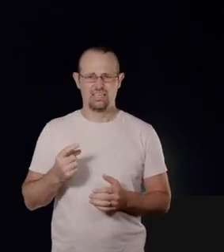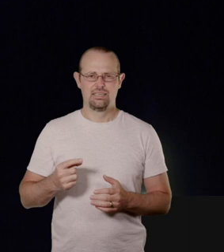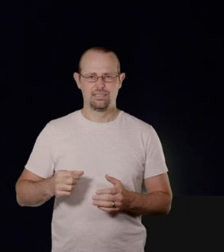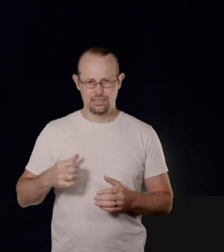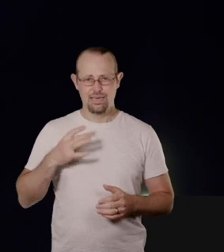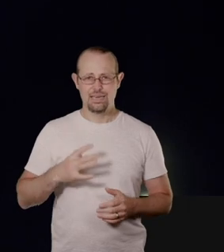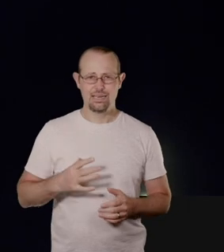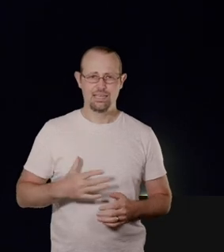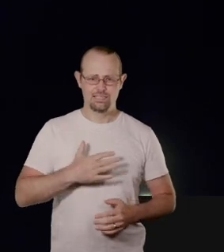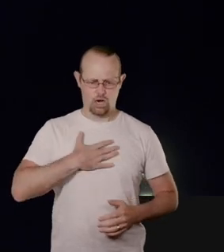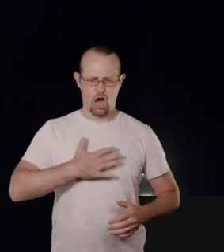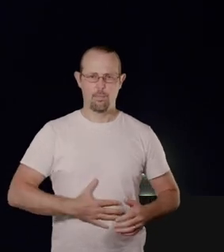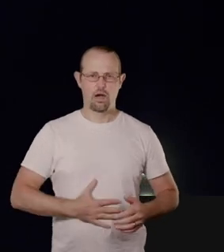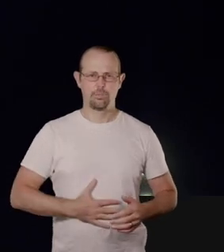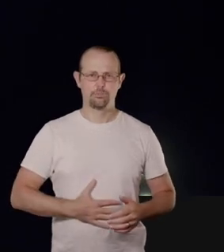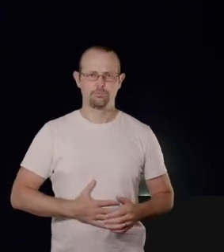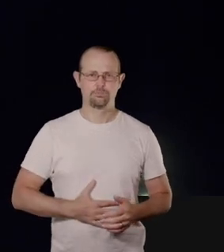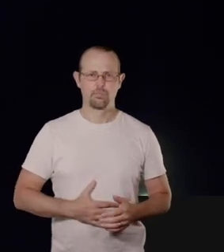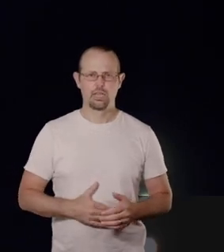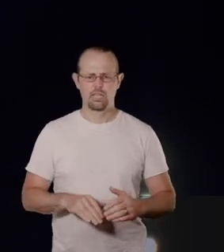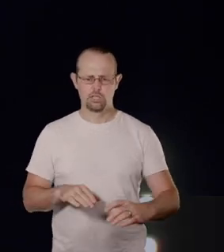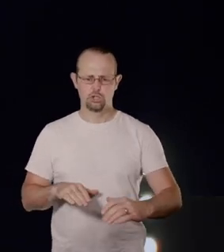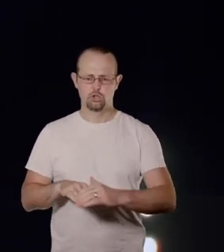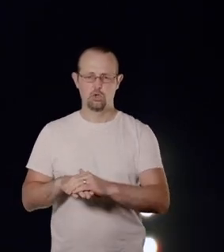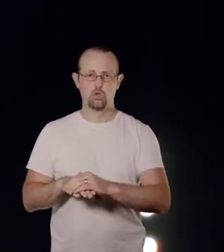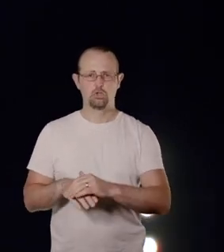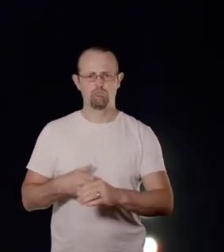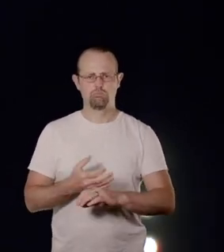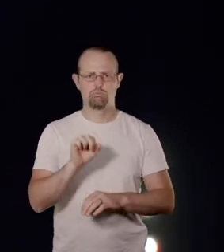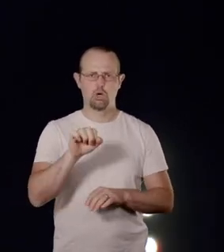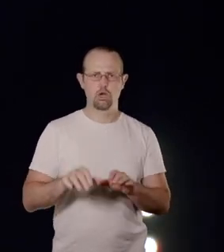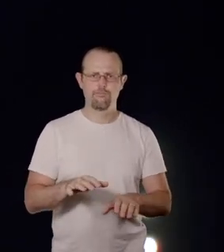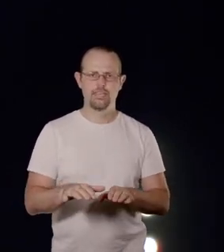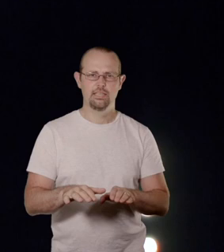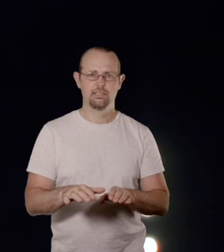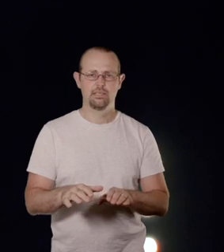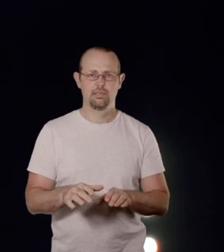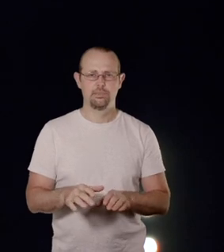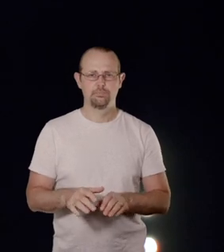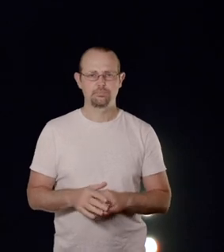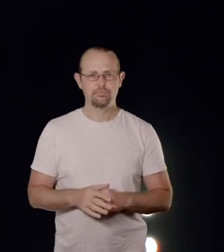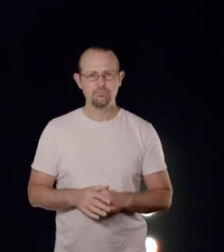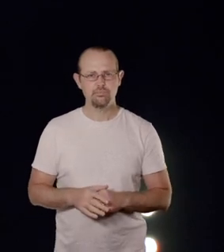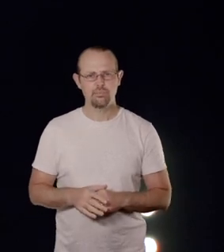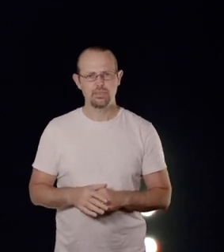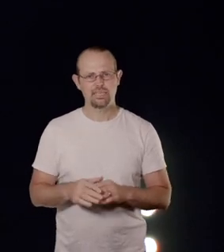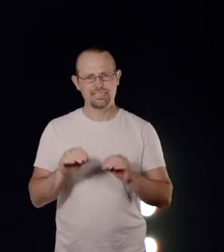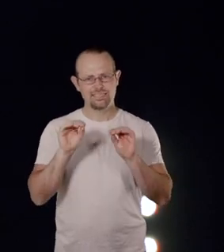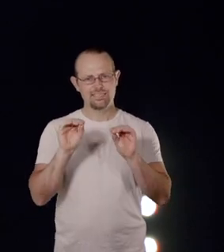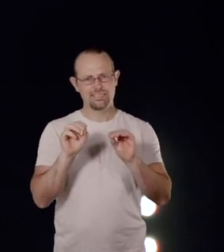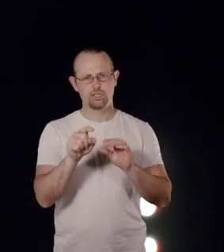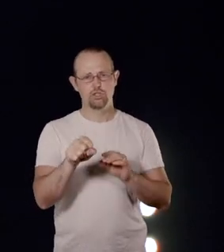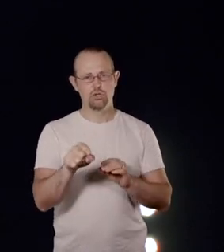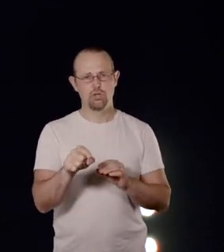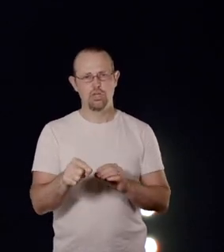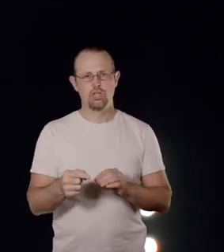feet, they actually give you a symbol of occupancy. Of an enclosed and bolted up space